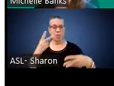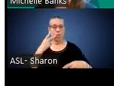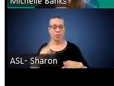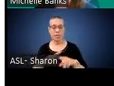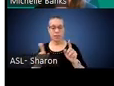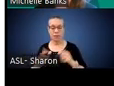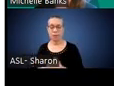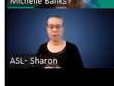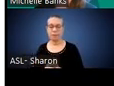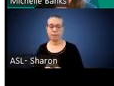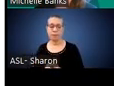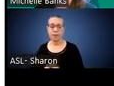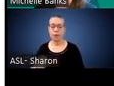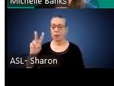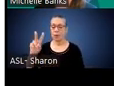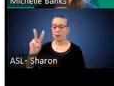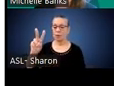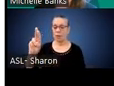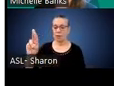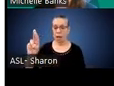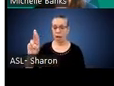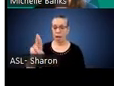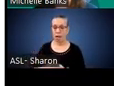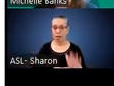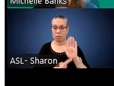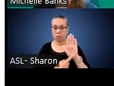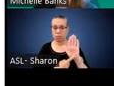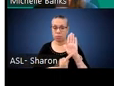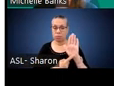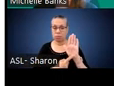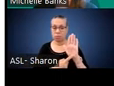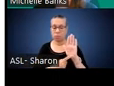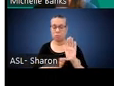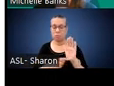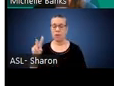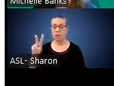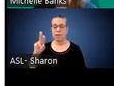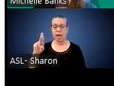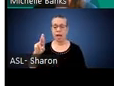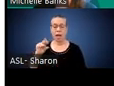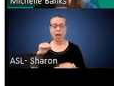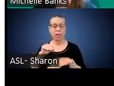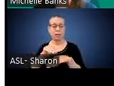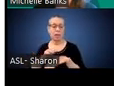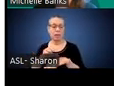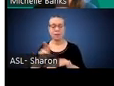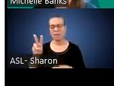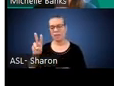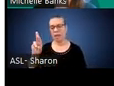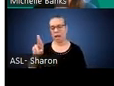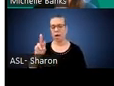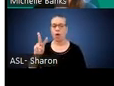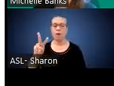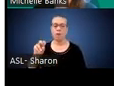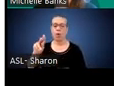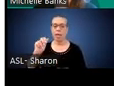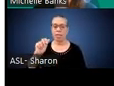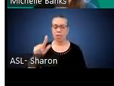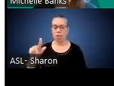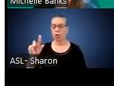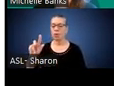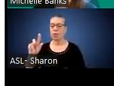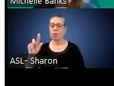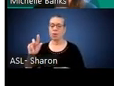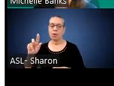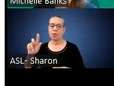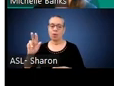general vocational rehabilitation model, vocational rehabilitation or VR counselor primarily